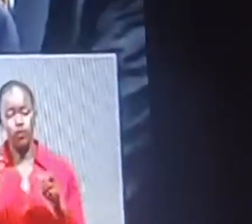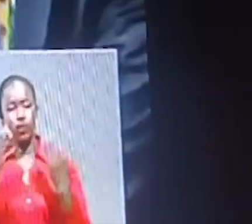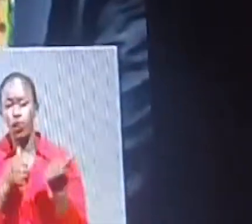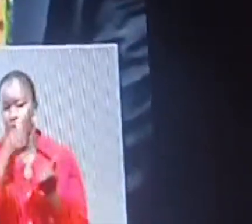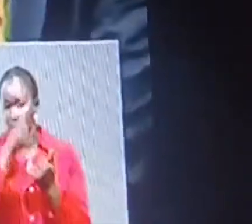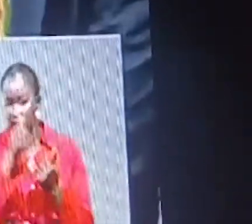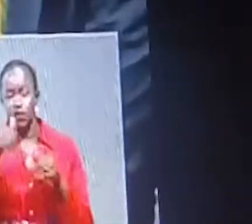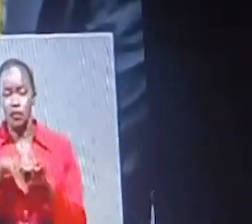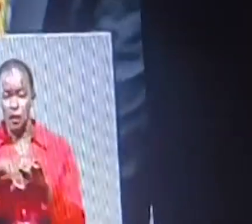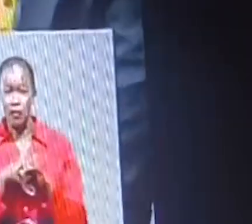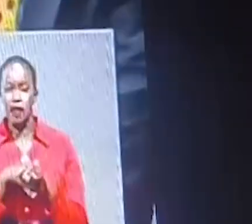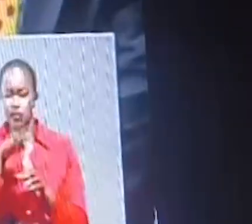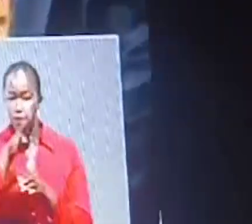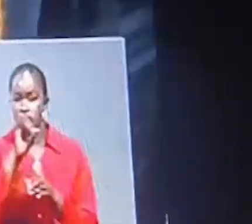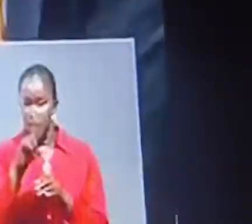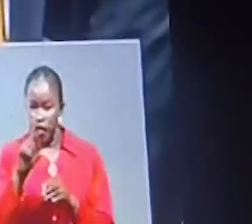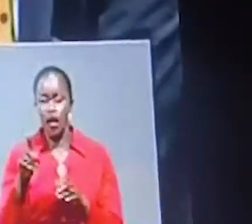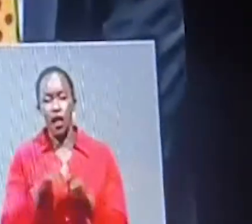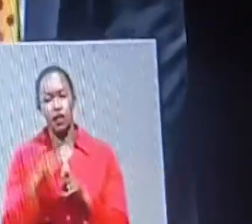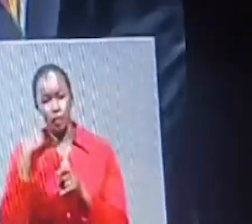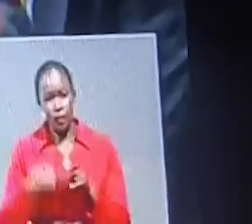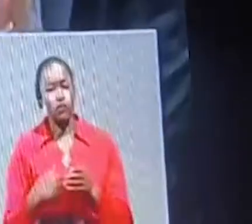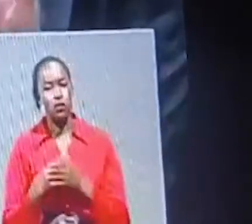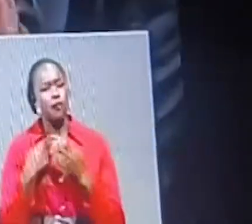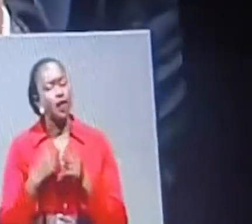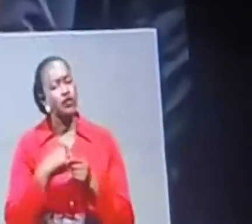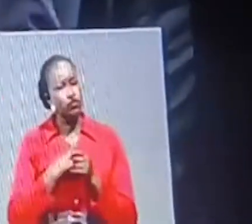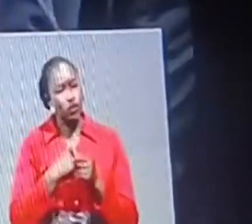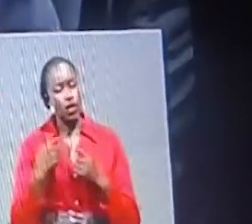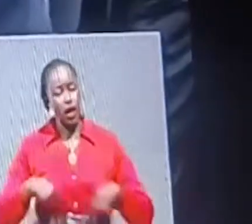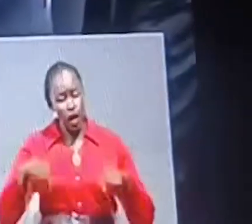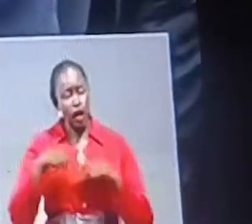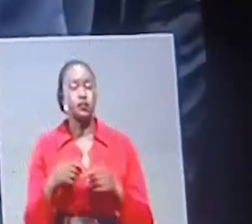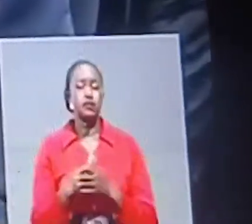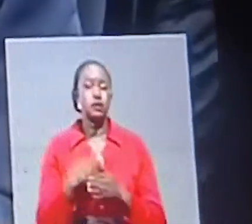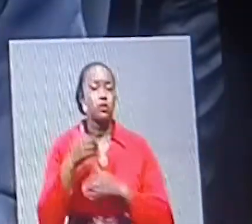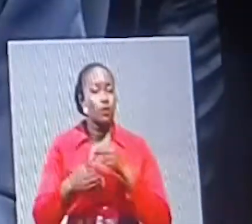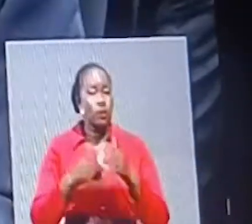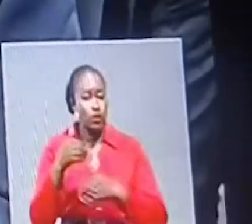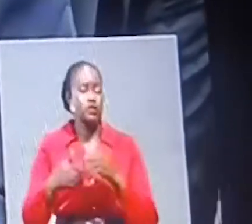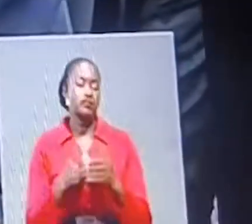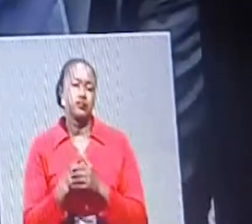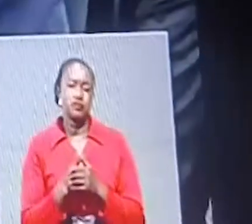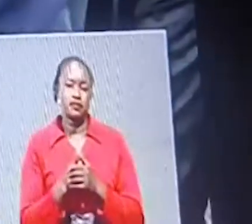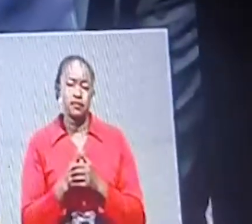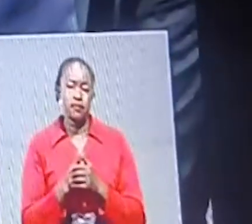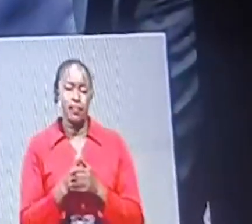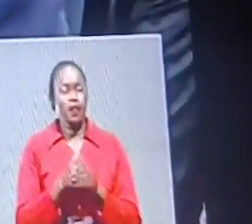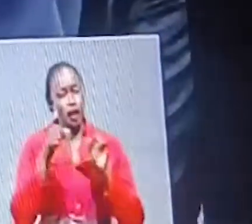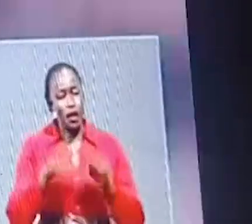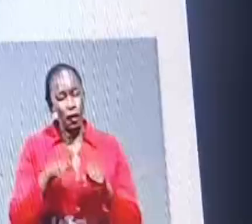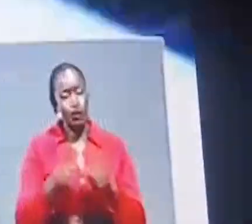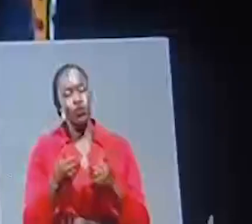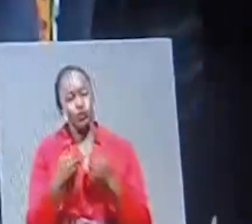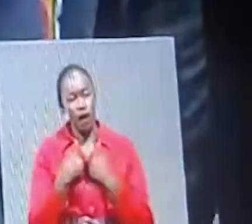an individual. But pity us who go through and with members and were able to